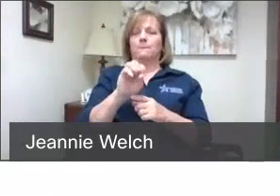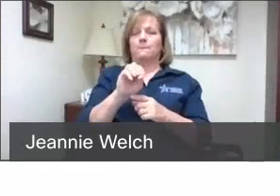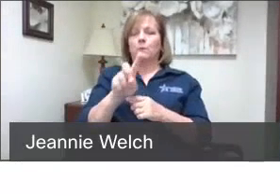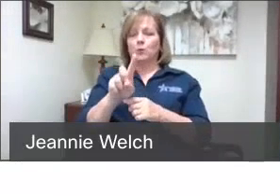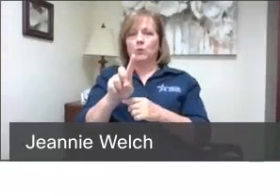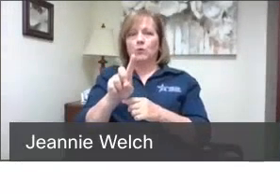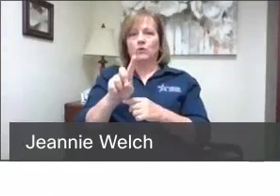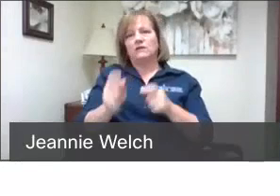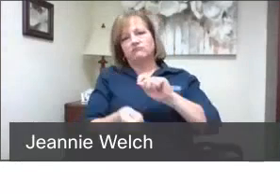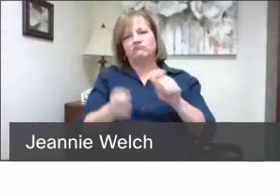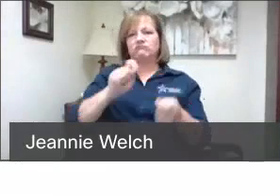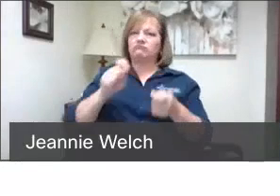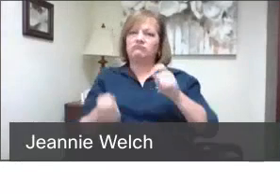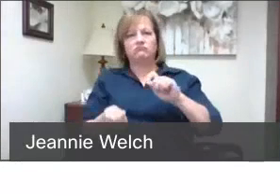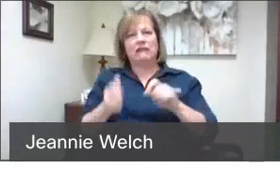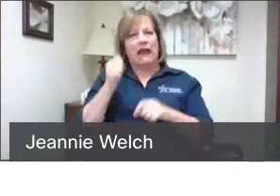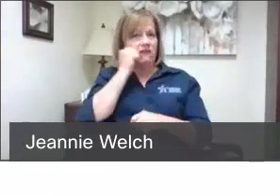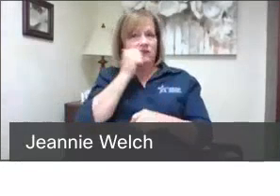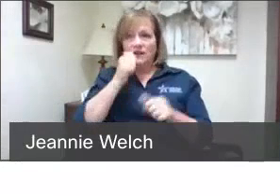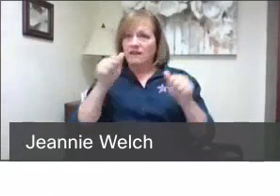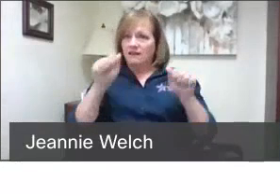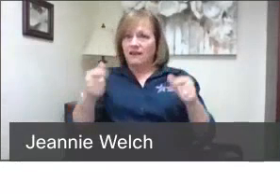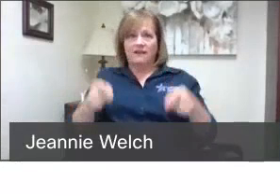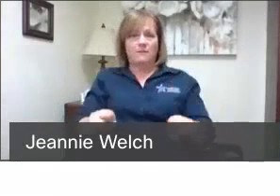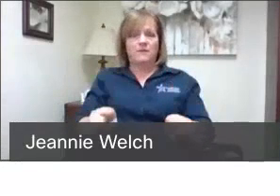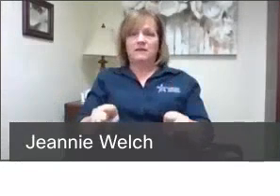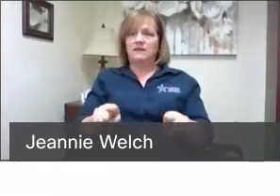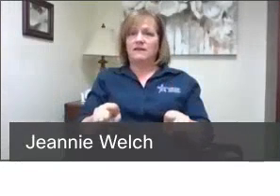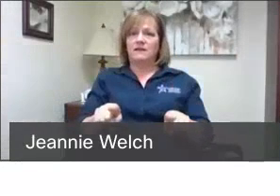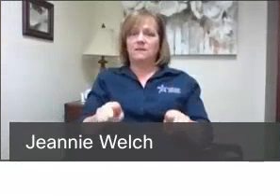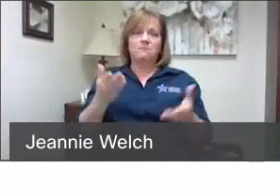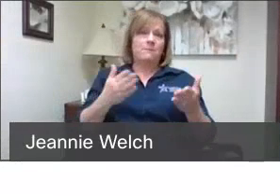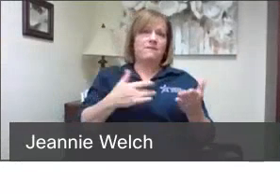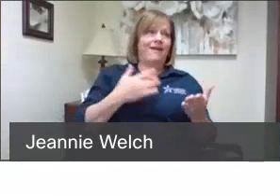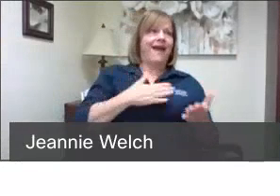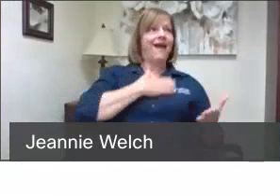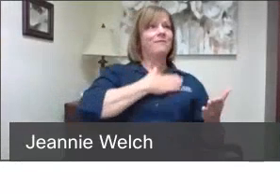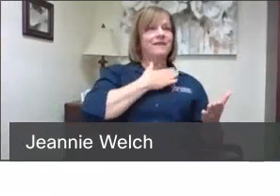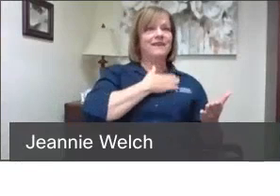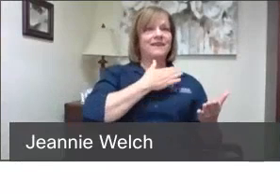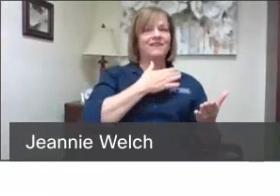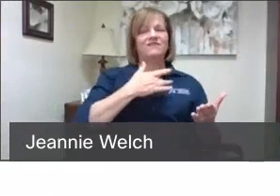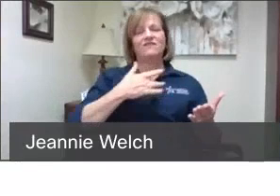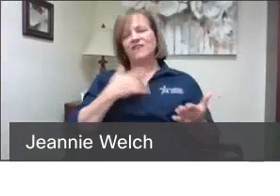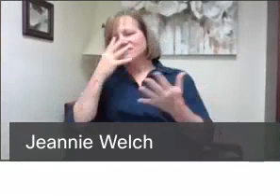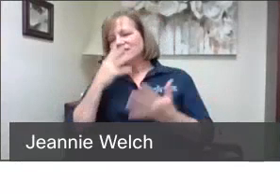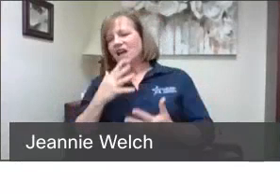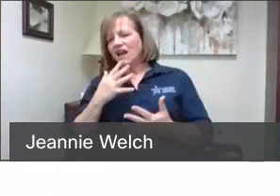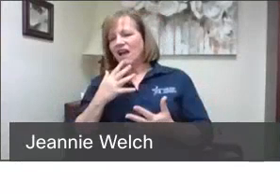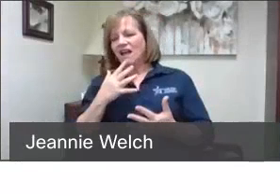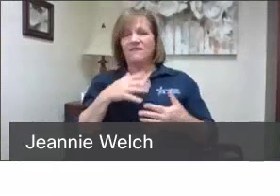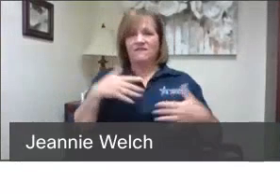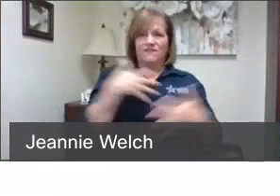I said before, day to day, from happiness to sadness to fear to